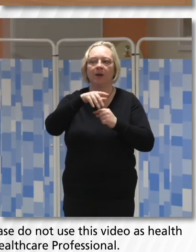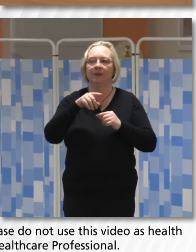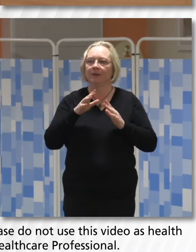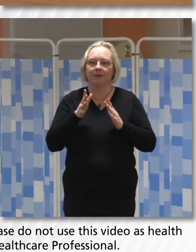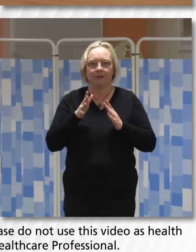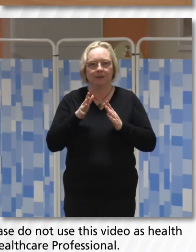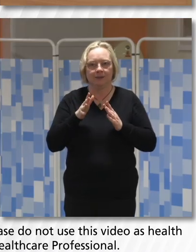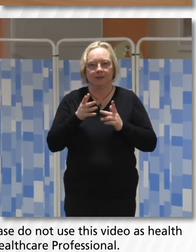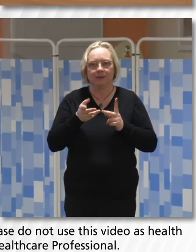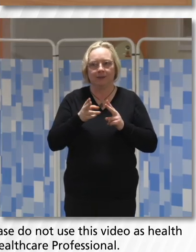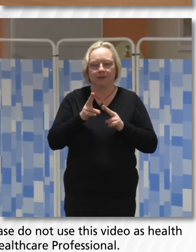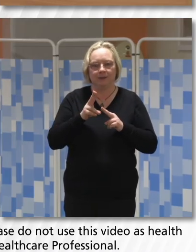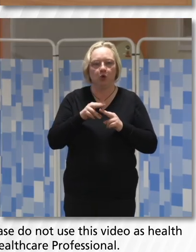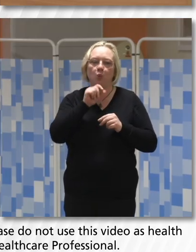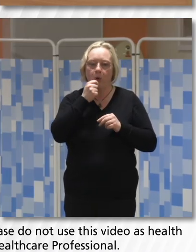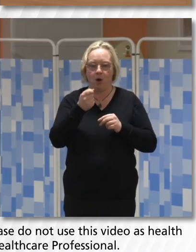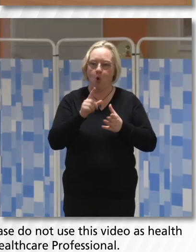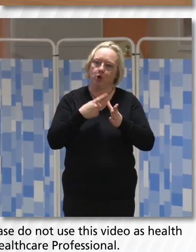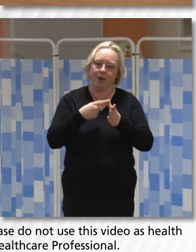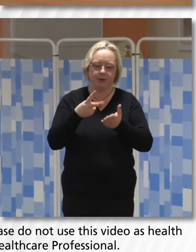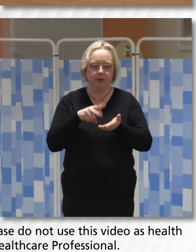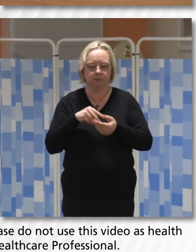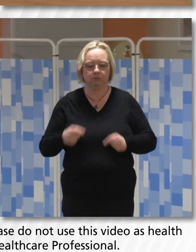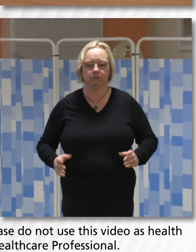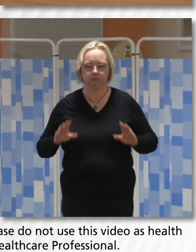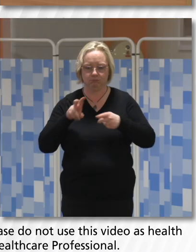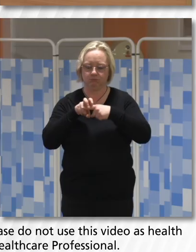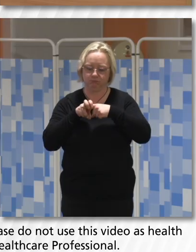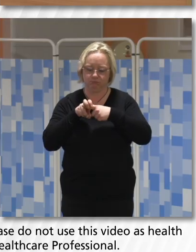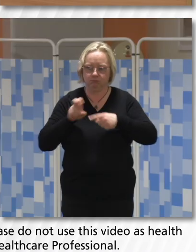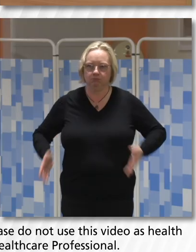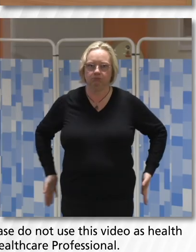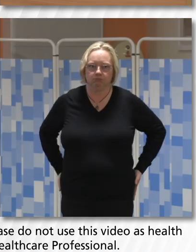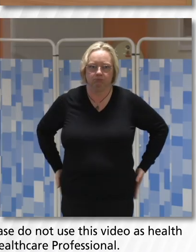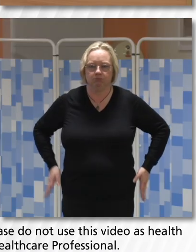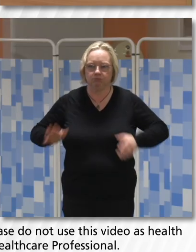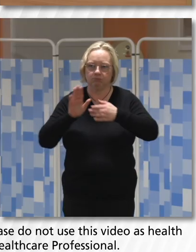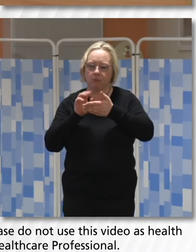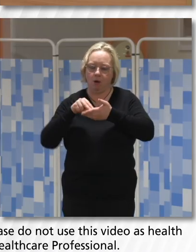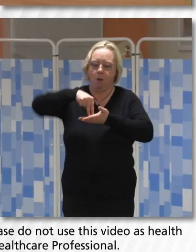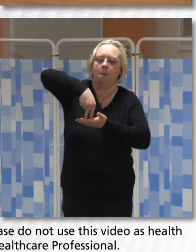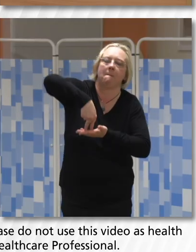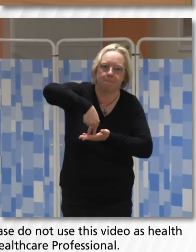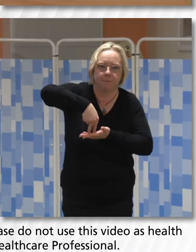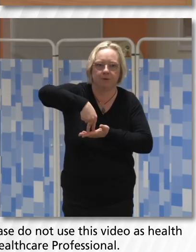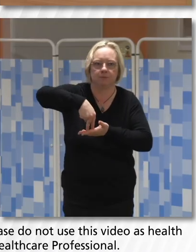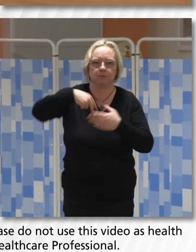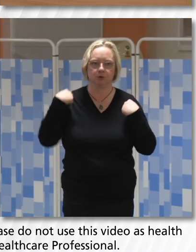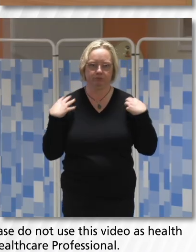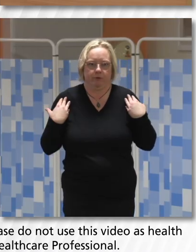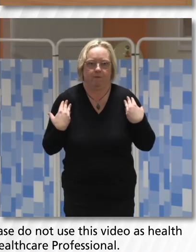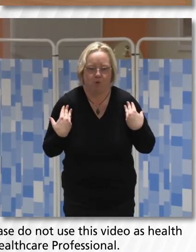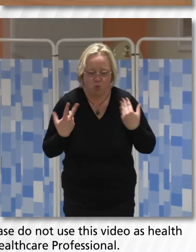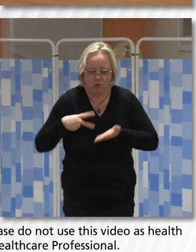you haven't got Parkinson's, you will all move forward. You'll bring your bottom forward, or else the top part of your body